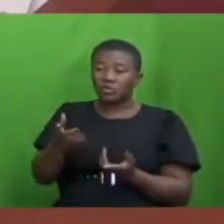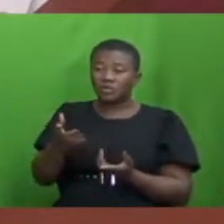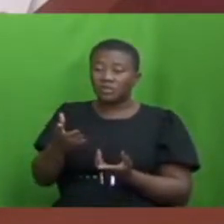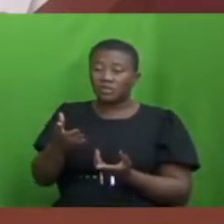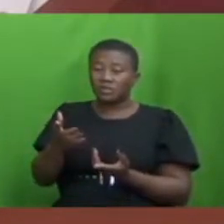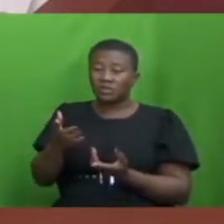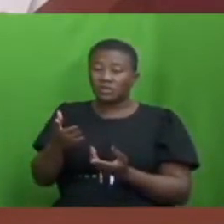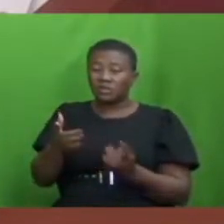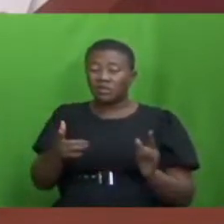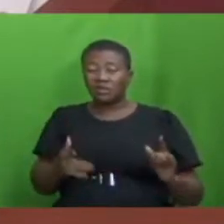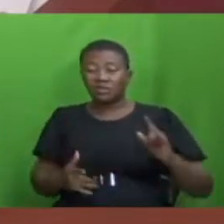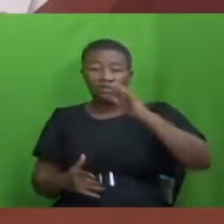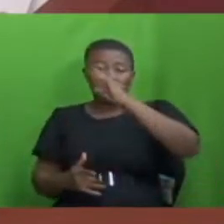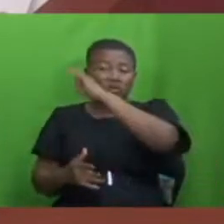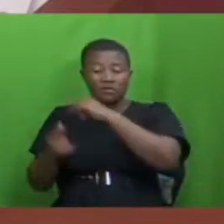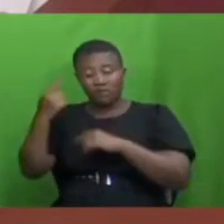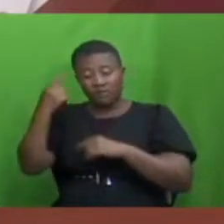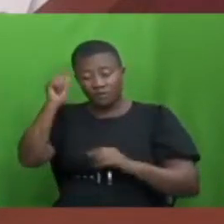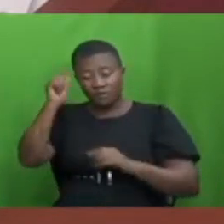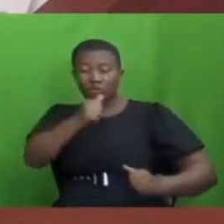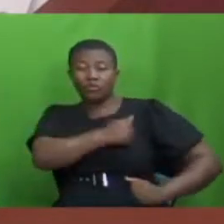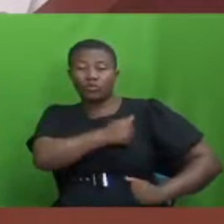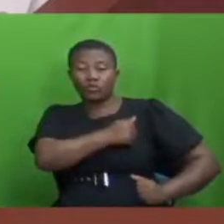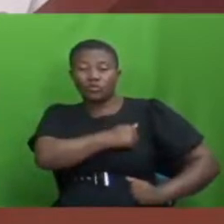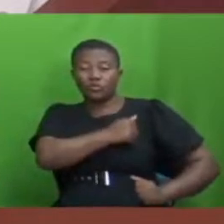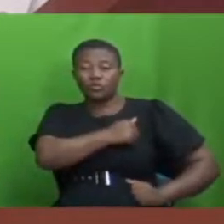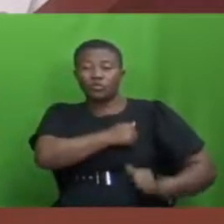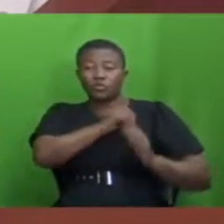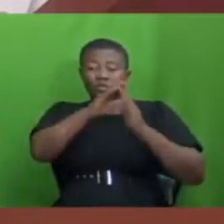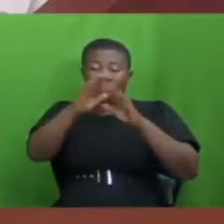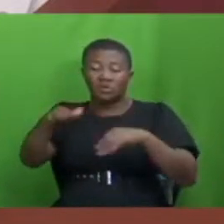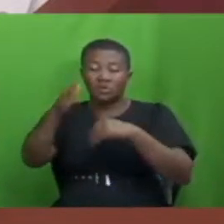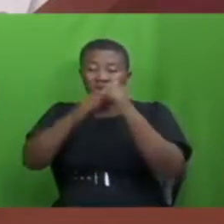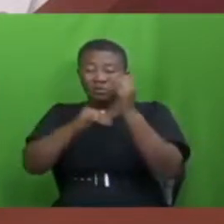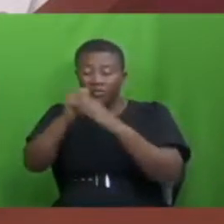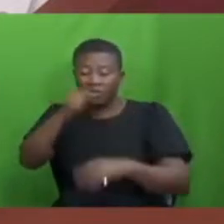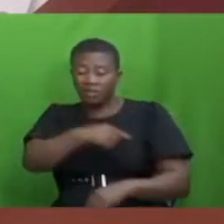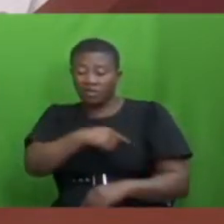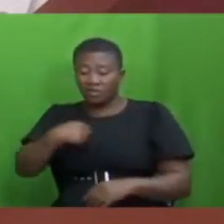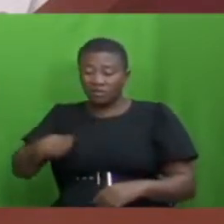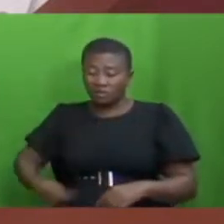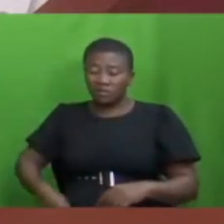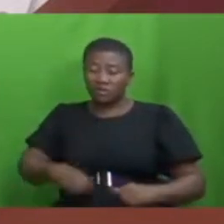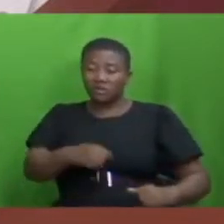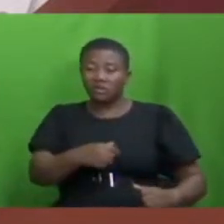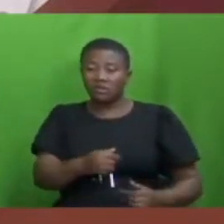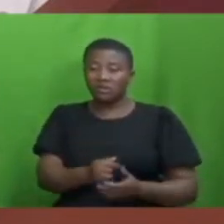Armed Forces Training Infrastructure, China Military Aid Gratis Project.